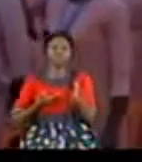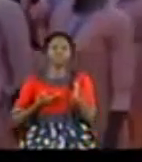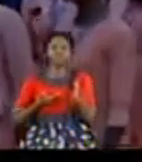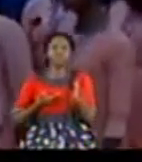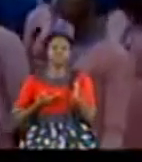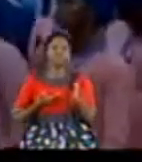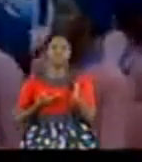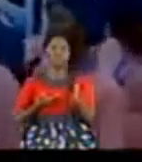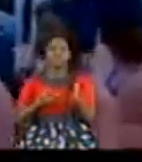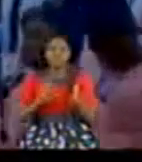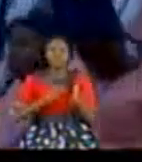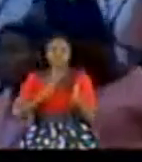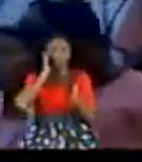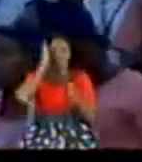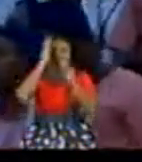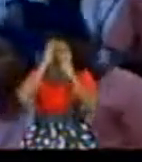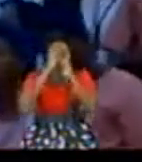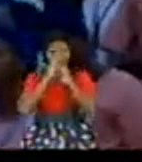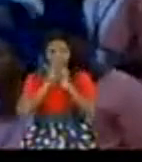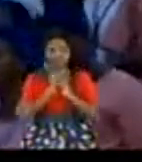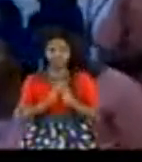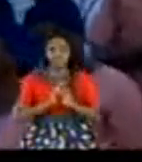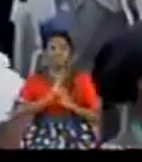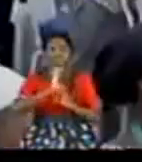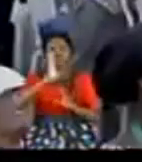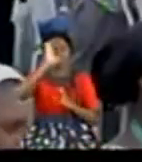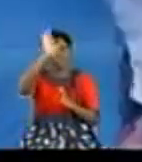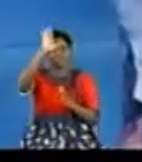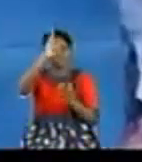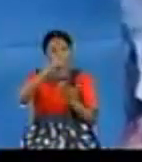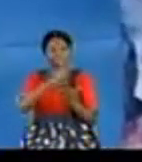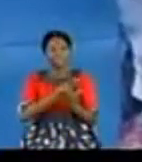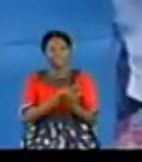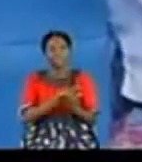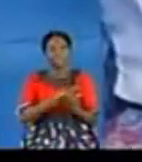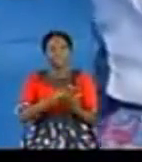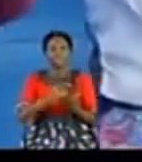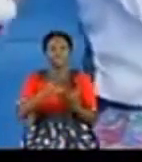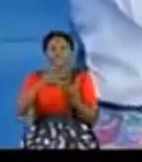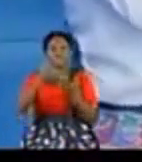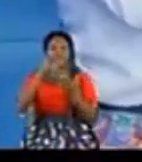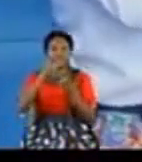Soul worship His